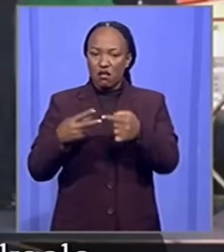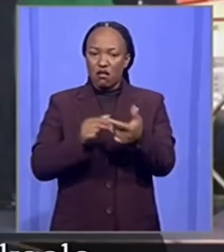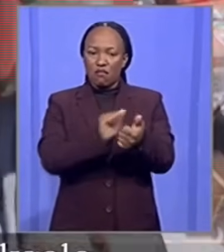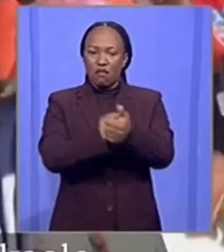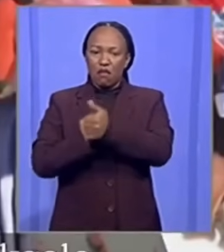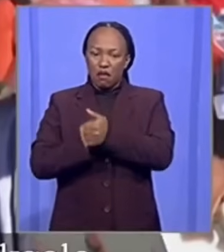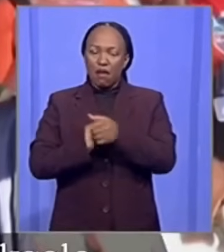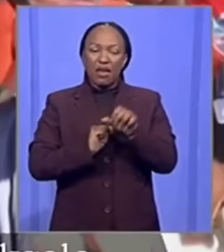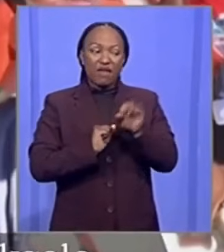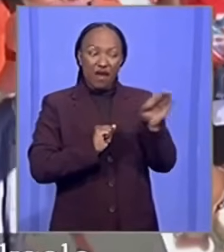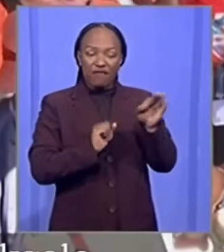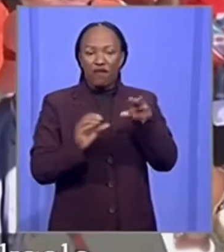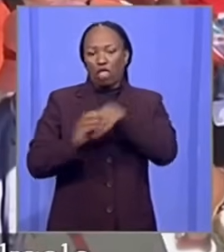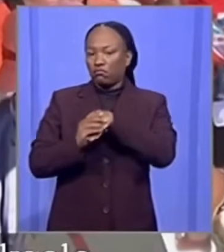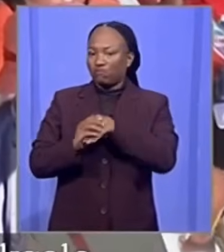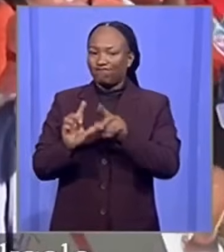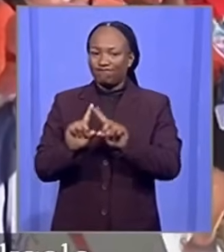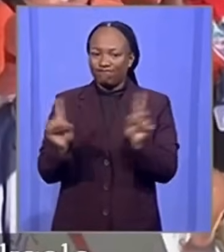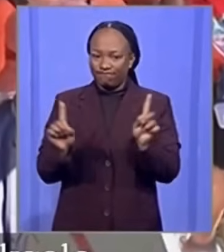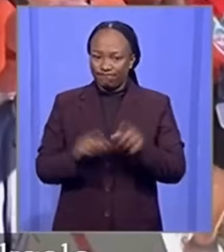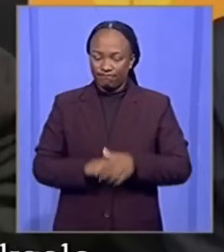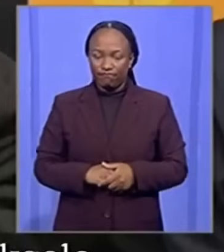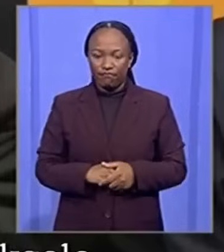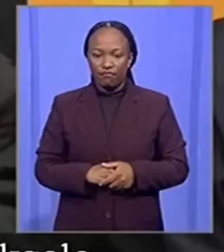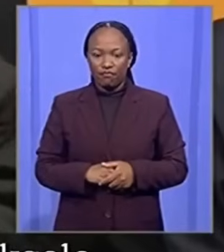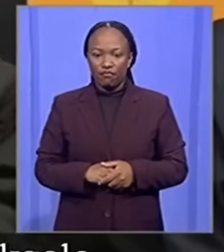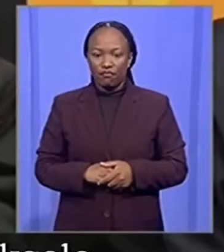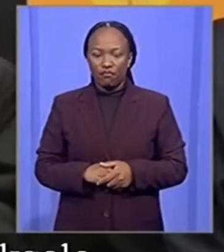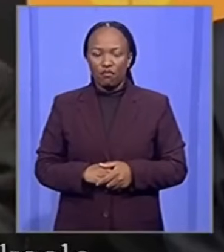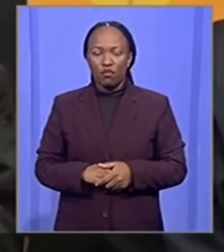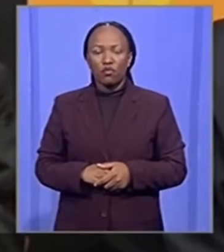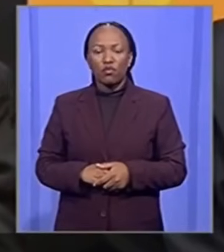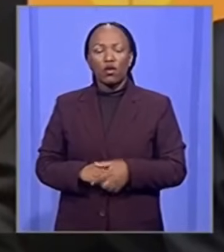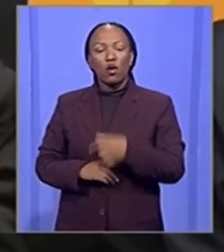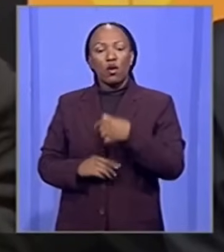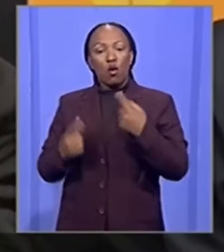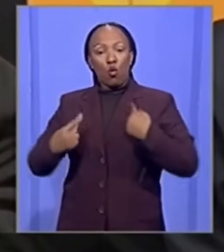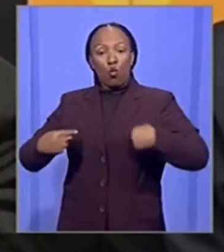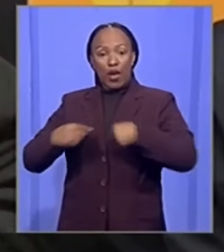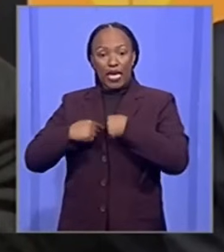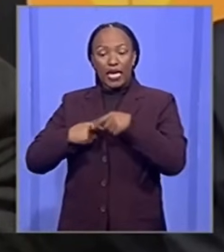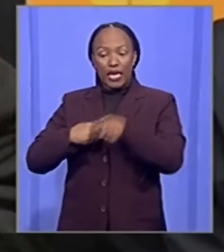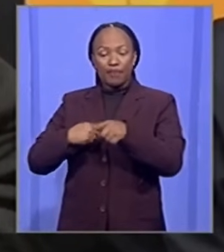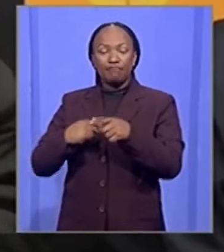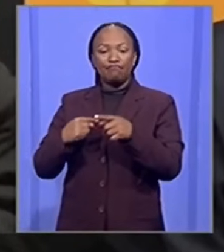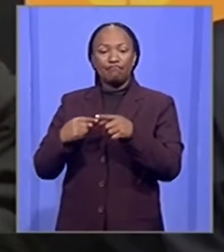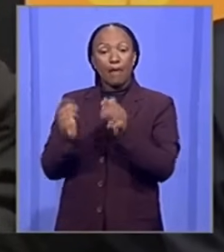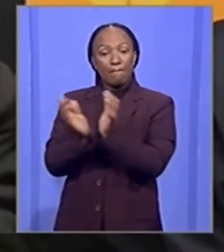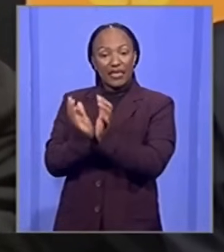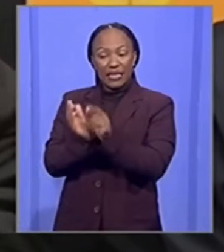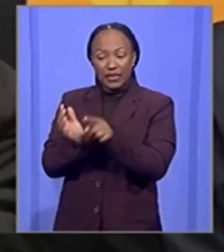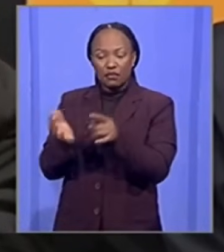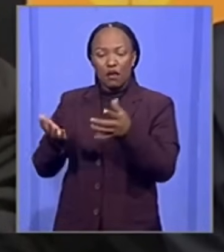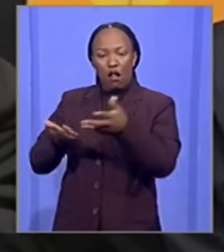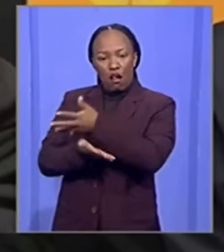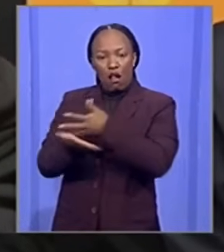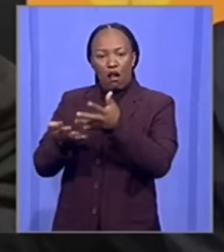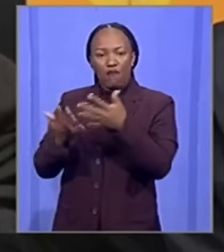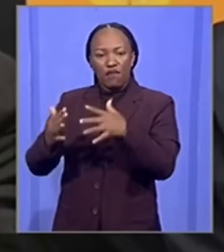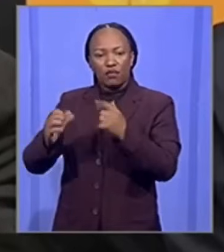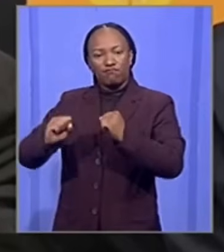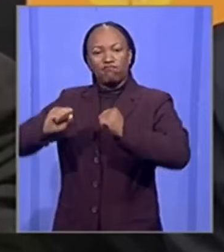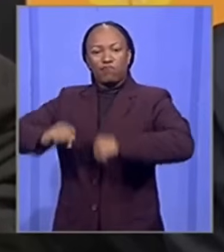le EFF. We agreed in the meeting that we will have to discuss the